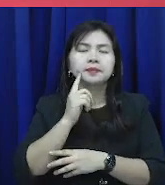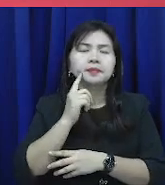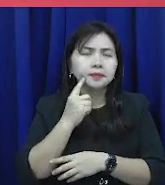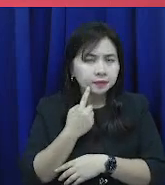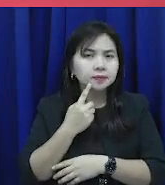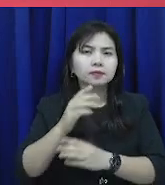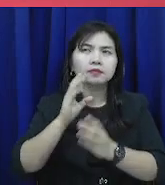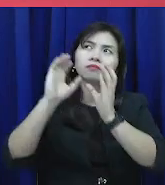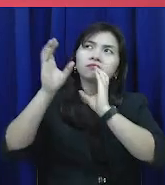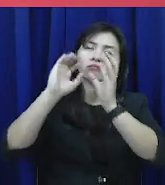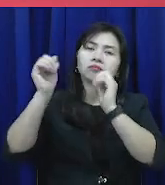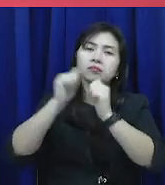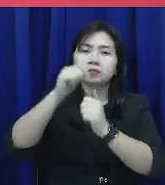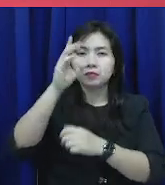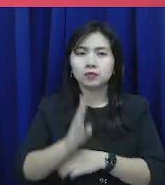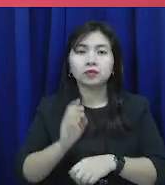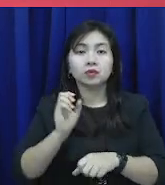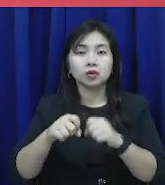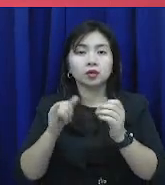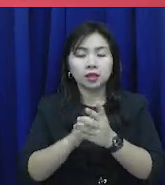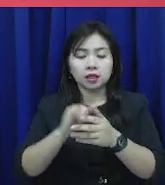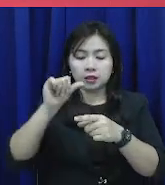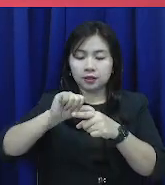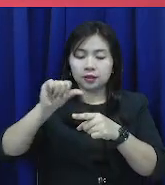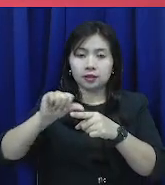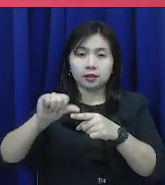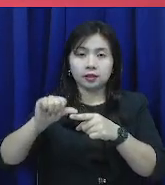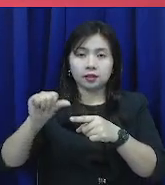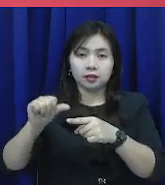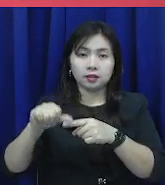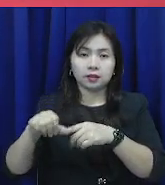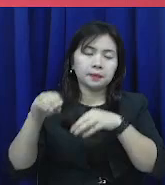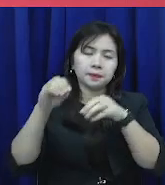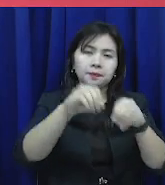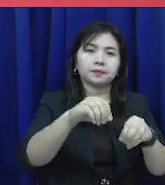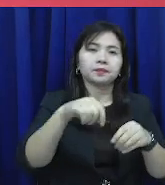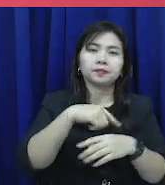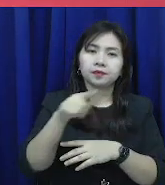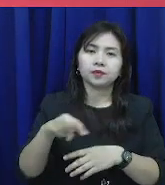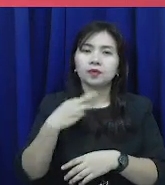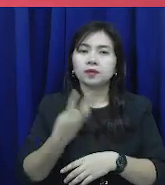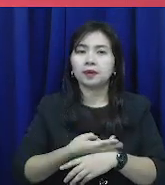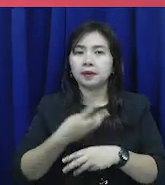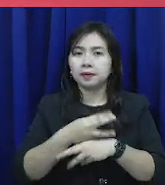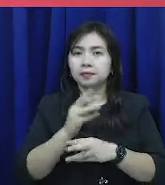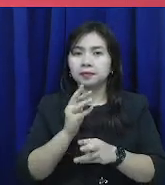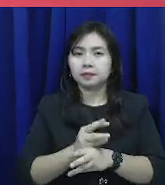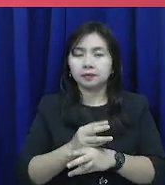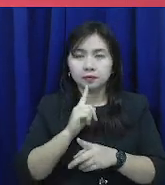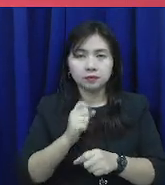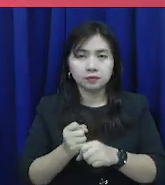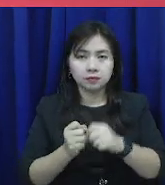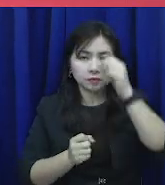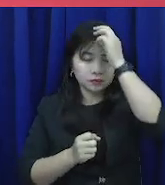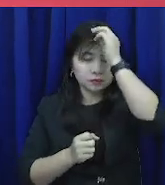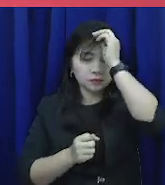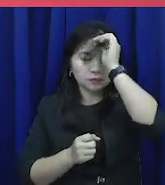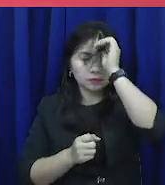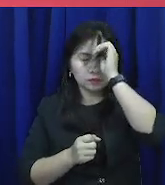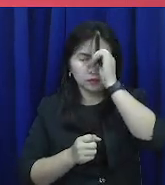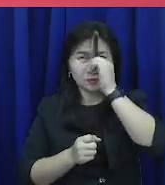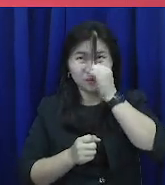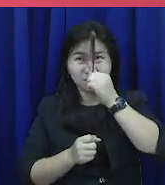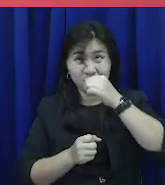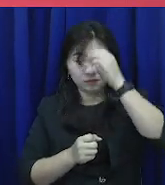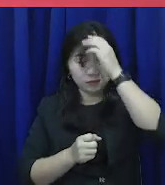will be s to US agan ay na sa atin We will make it that as we cultivate ourselves for the seed that will be